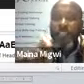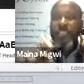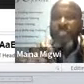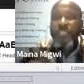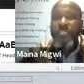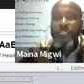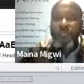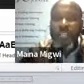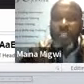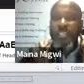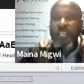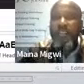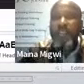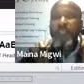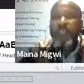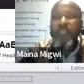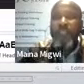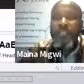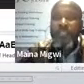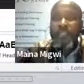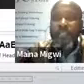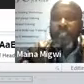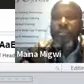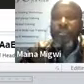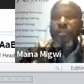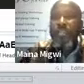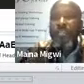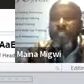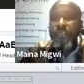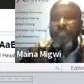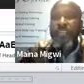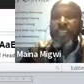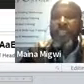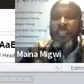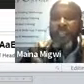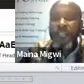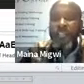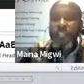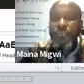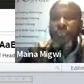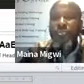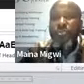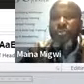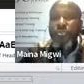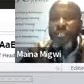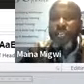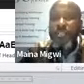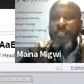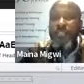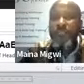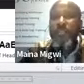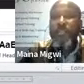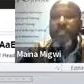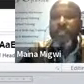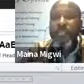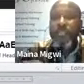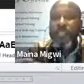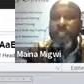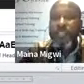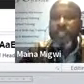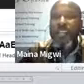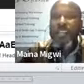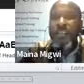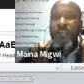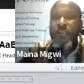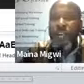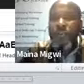with the assistance of a mediator, get to identify issues, concerns,